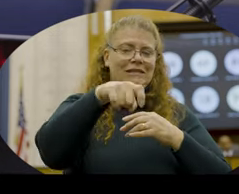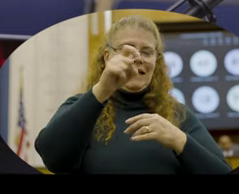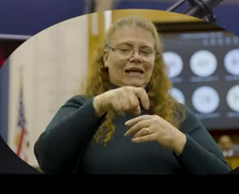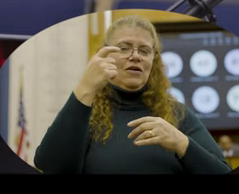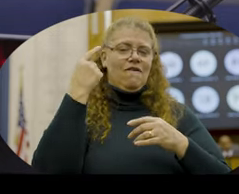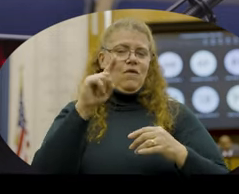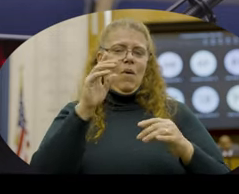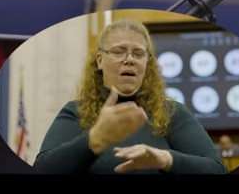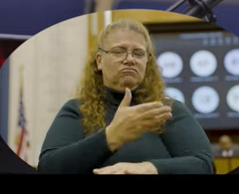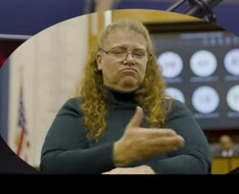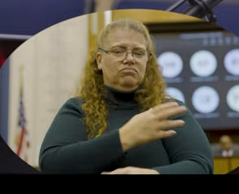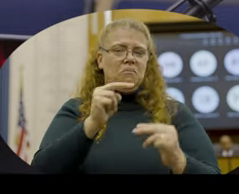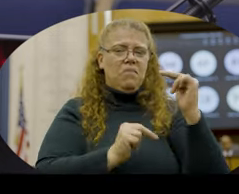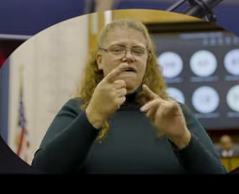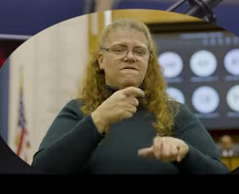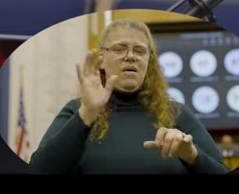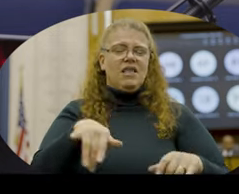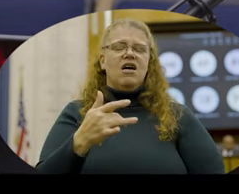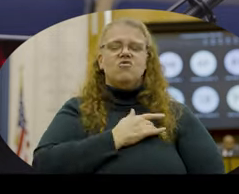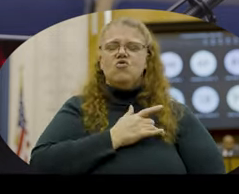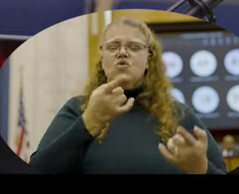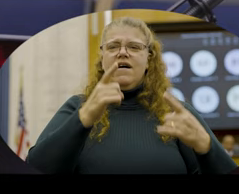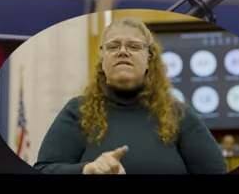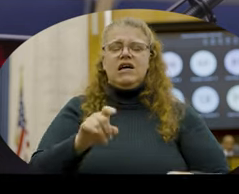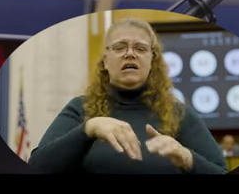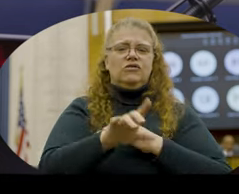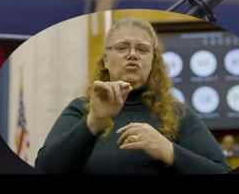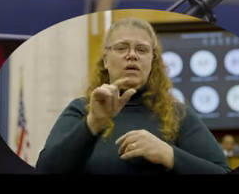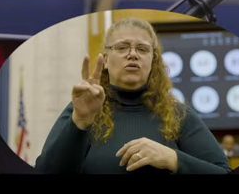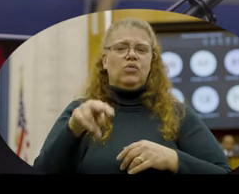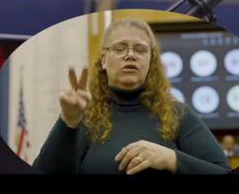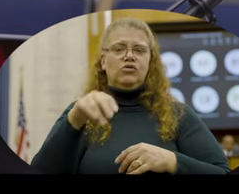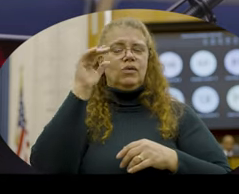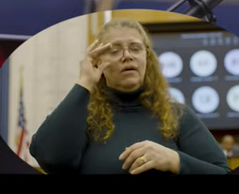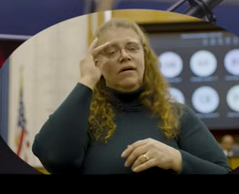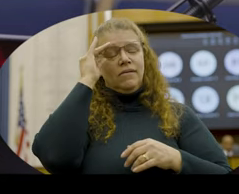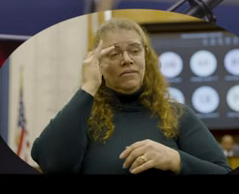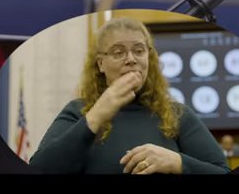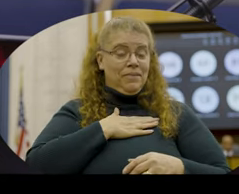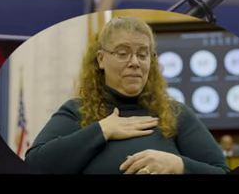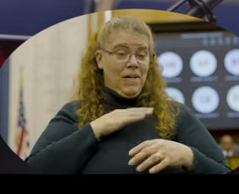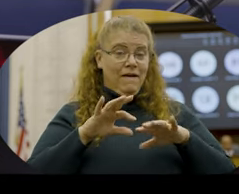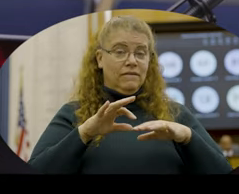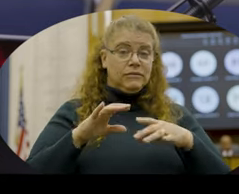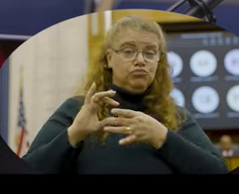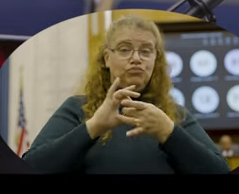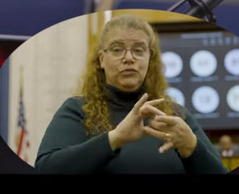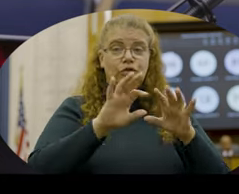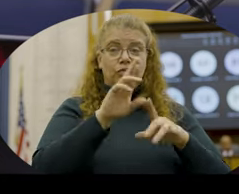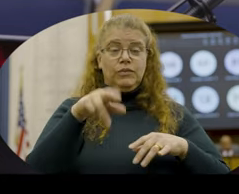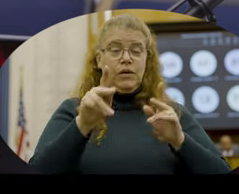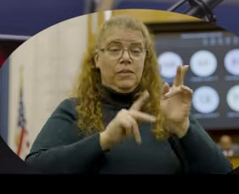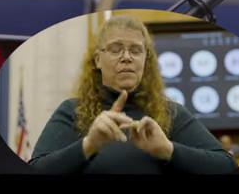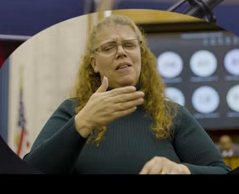I'm encouraging the RPS school board to go even further, because learning loss has the potential to be the most inequitable